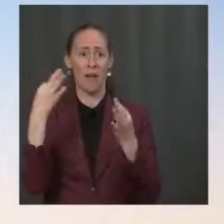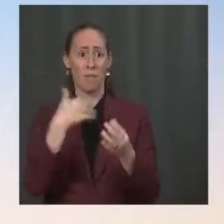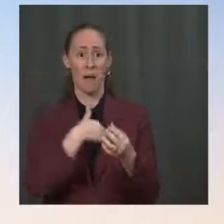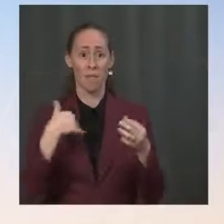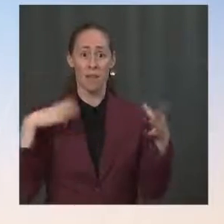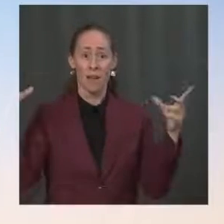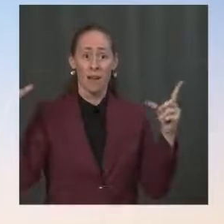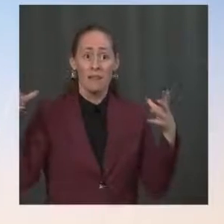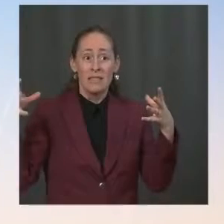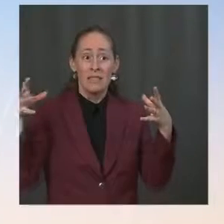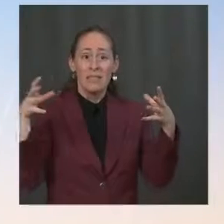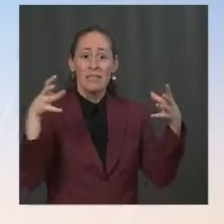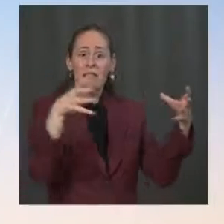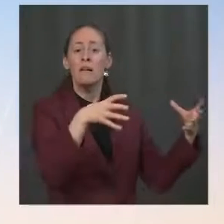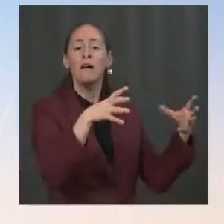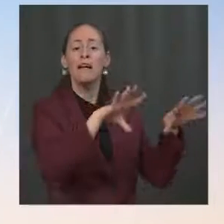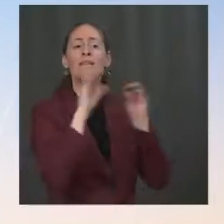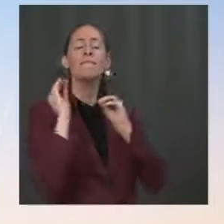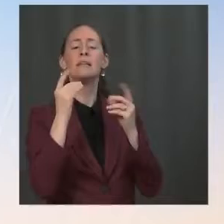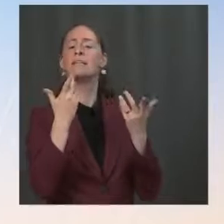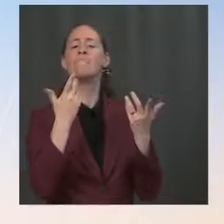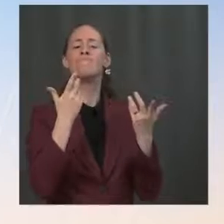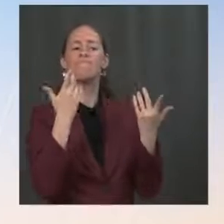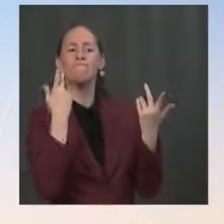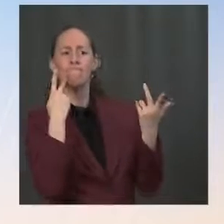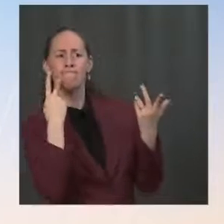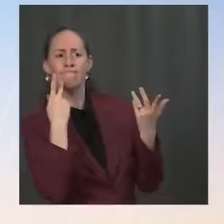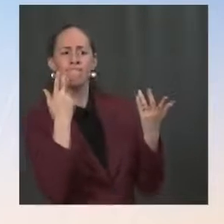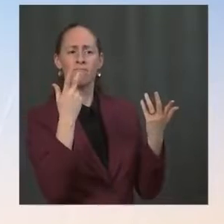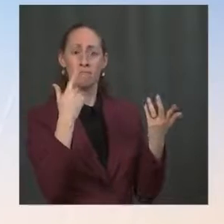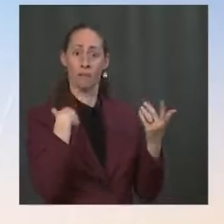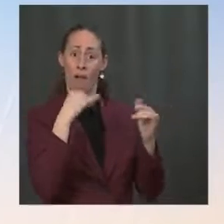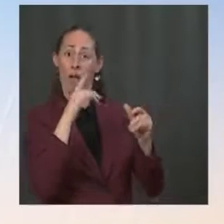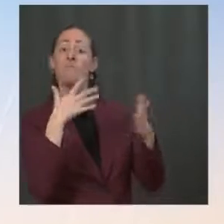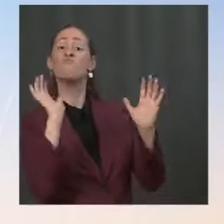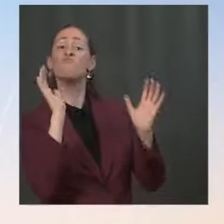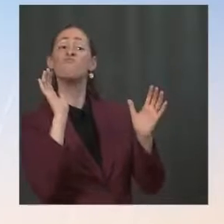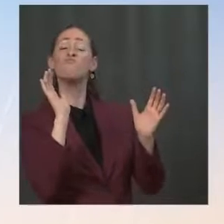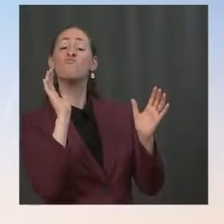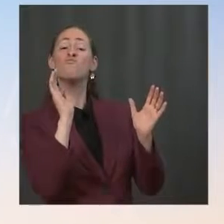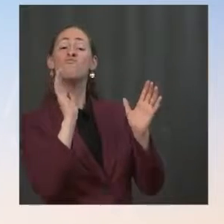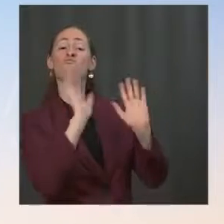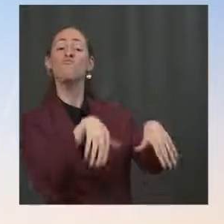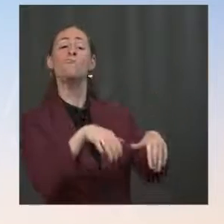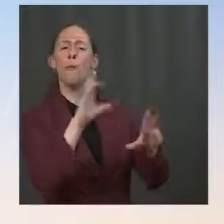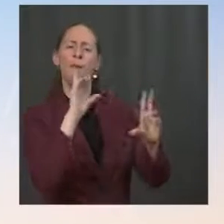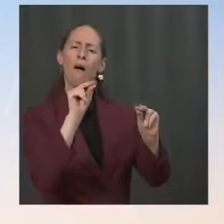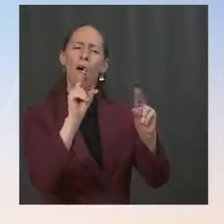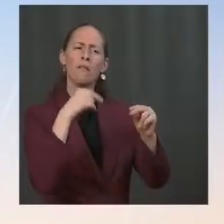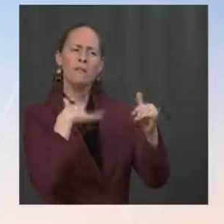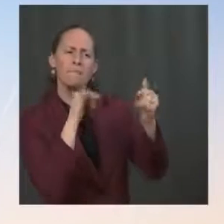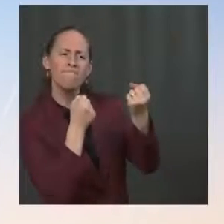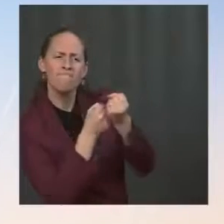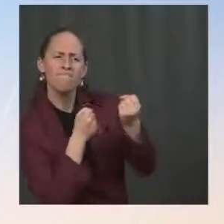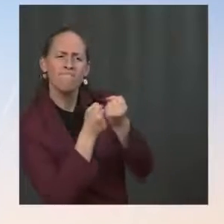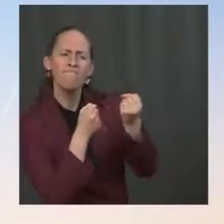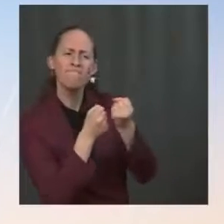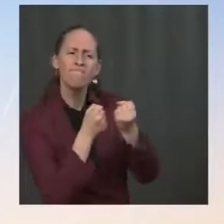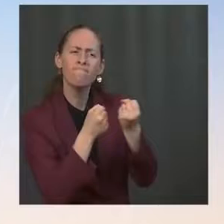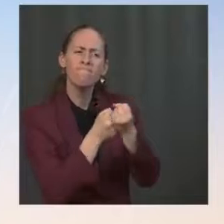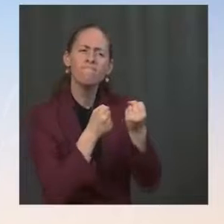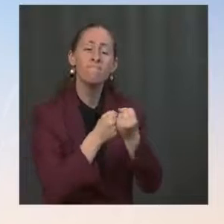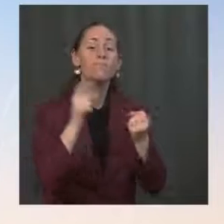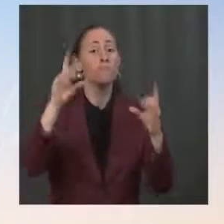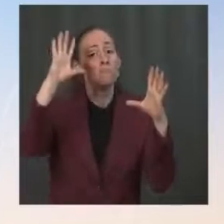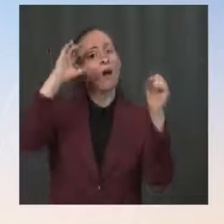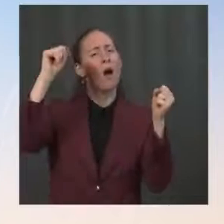make that decision yet. Our commitment to them does not end. We will continue to work to get them out. But his objective and